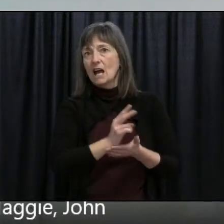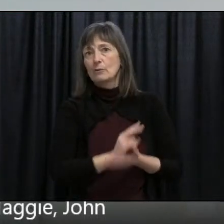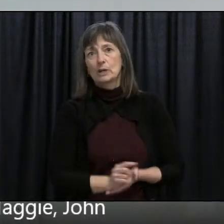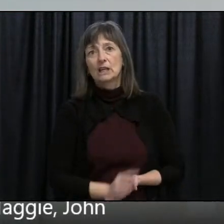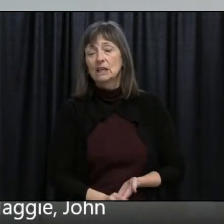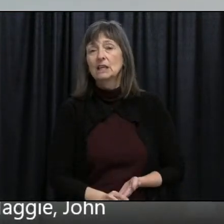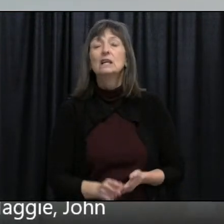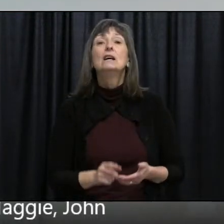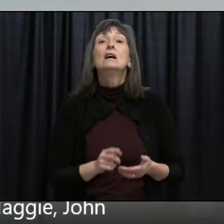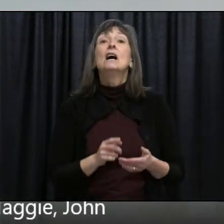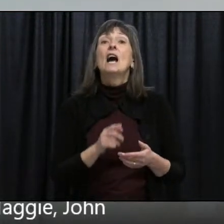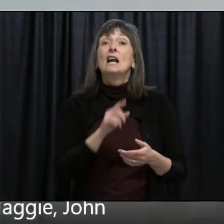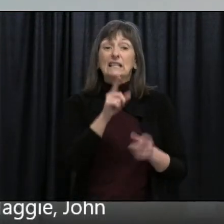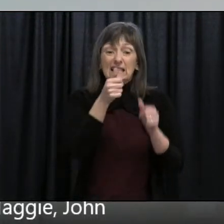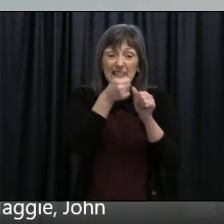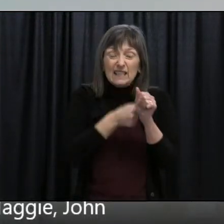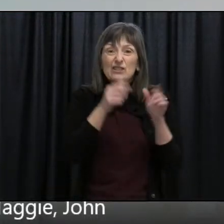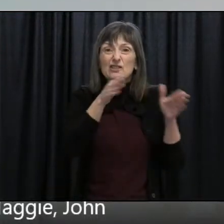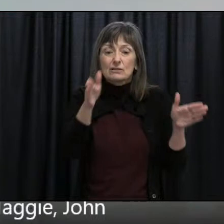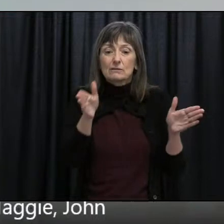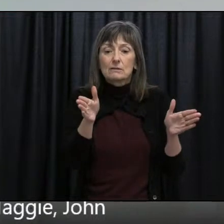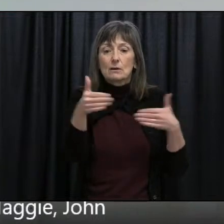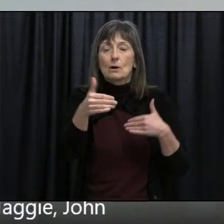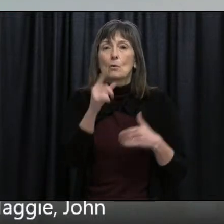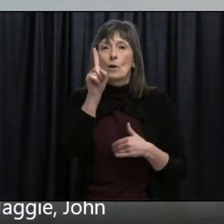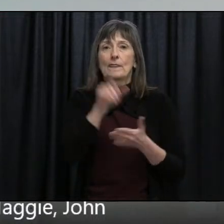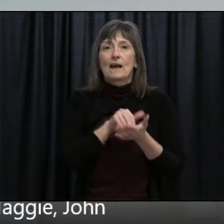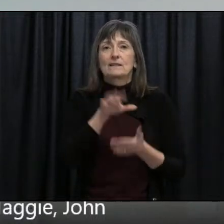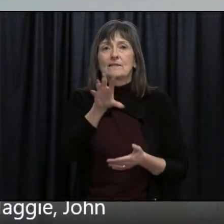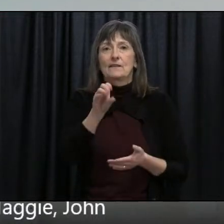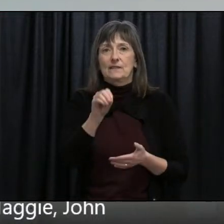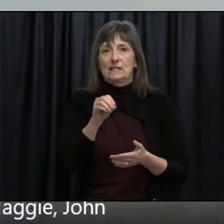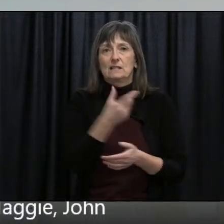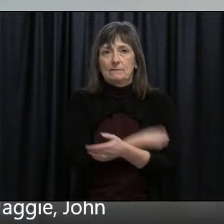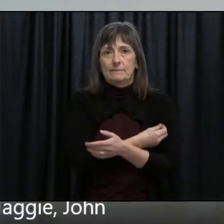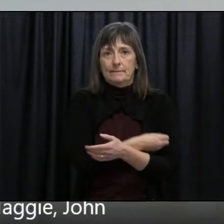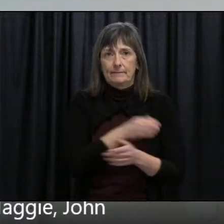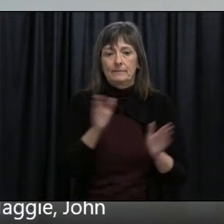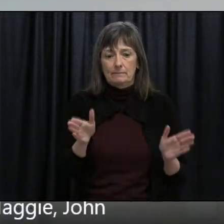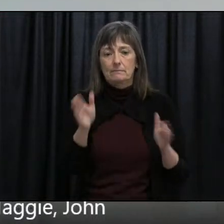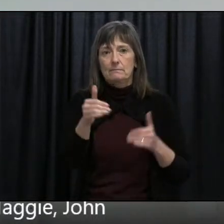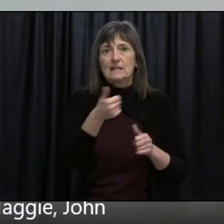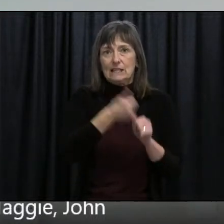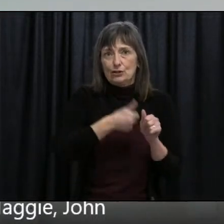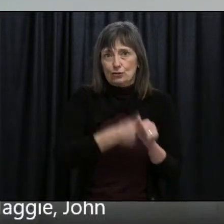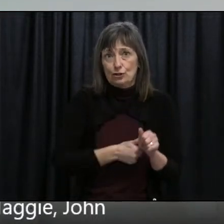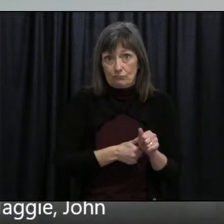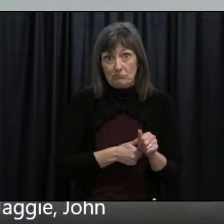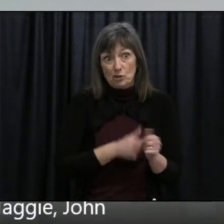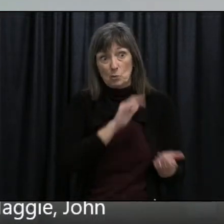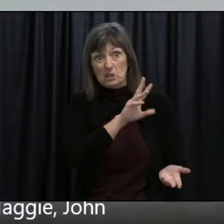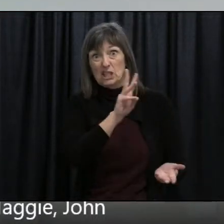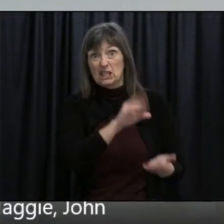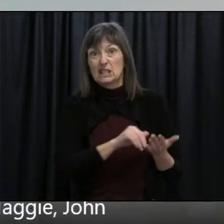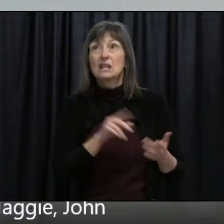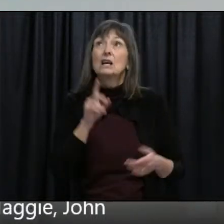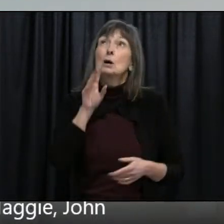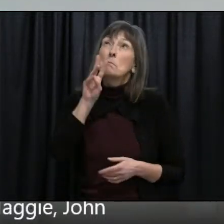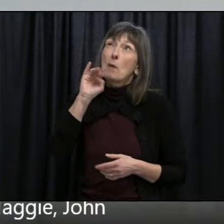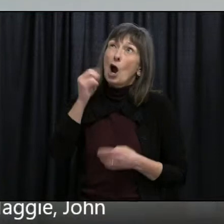in each individual tray. By the end of March, we will have had over